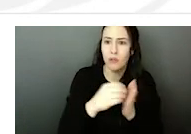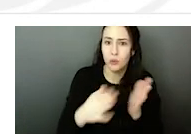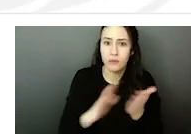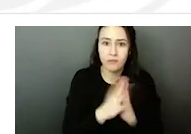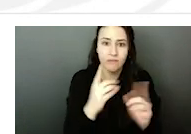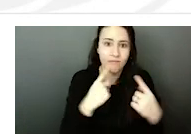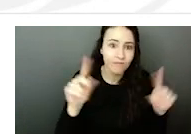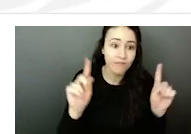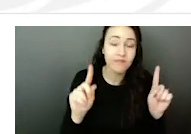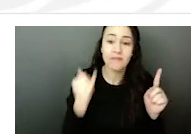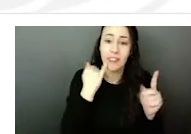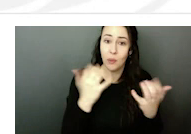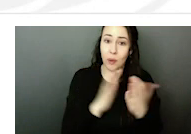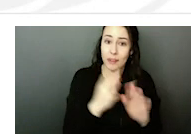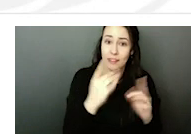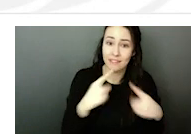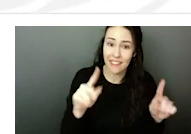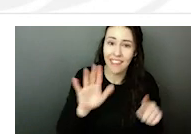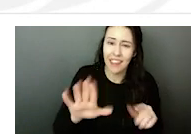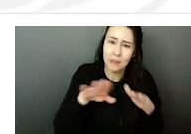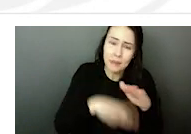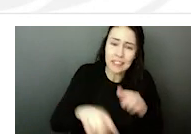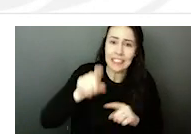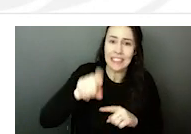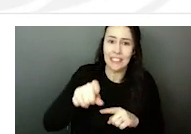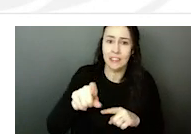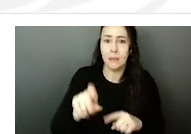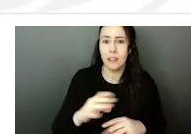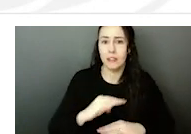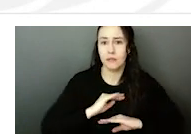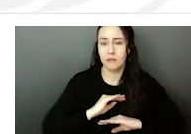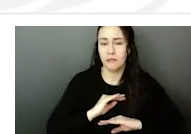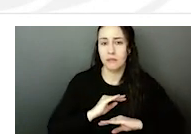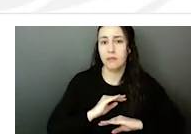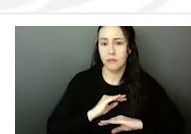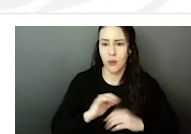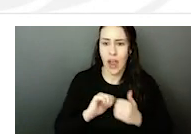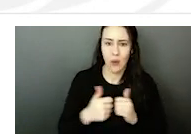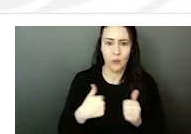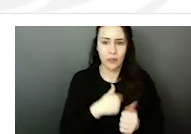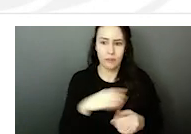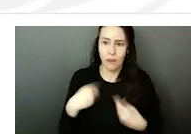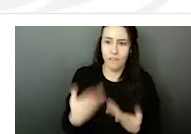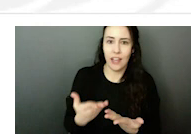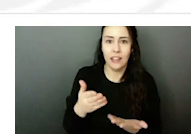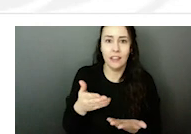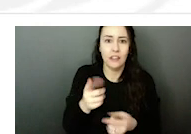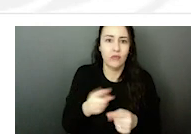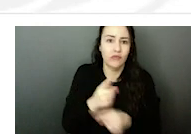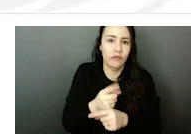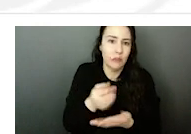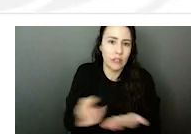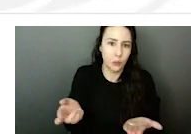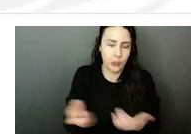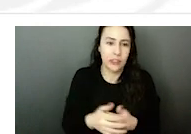successful, they have to have their basic needs met. So how do we ensure that we can provide students those resources? Campus climate